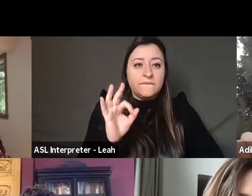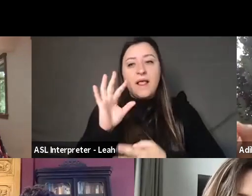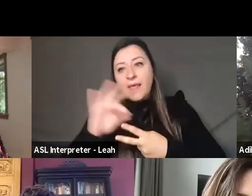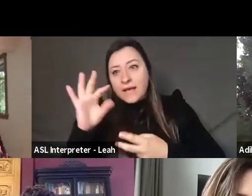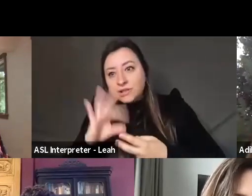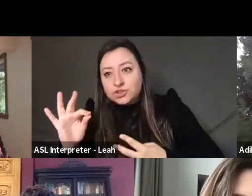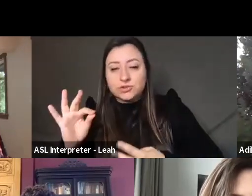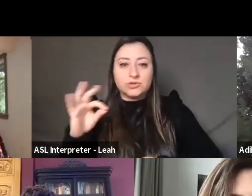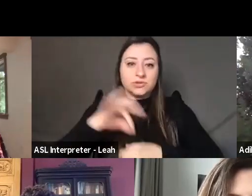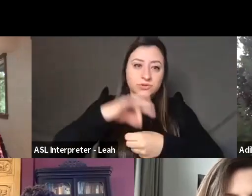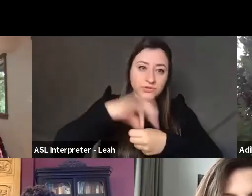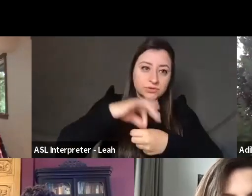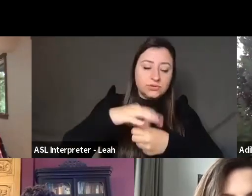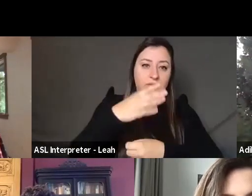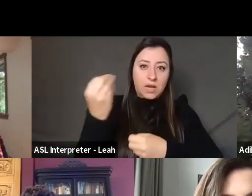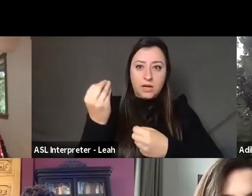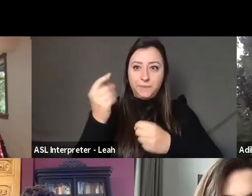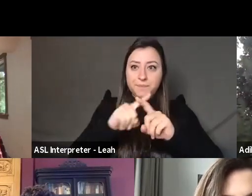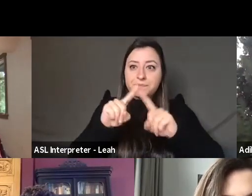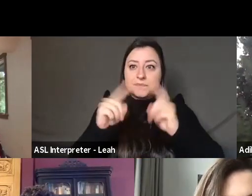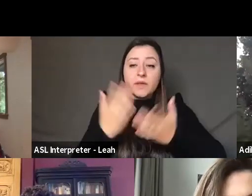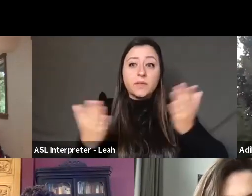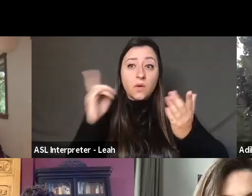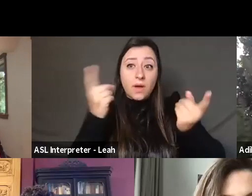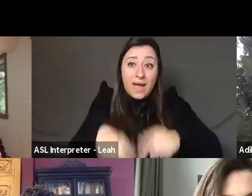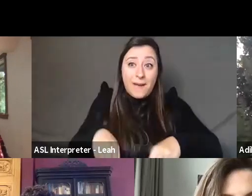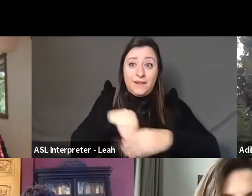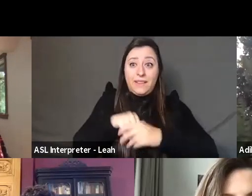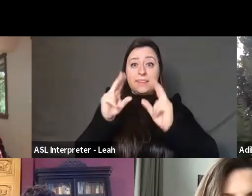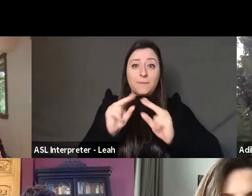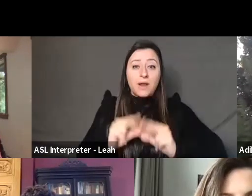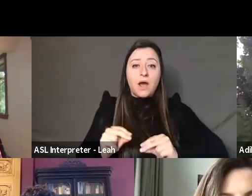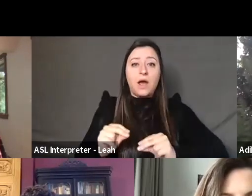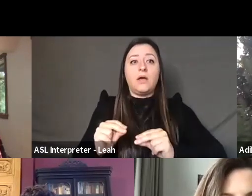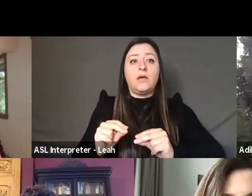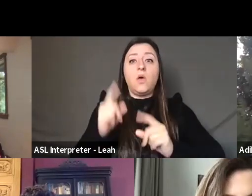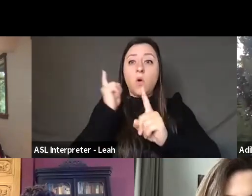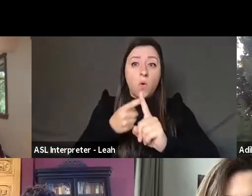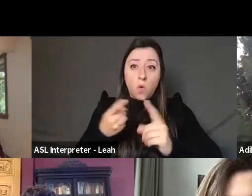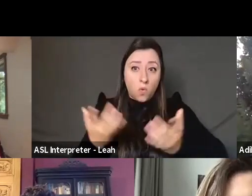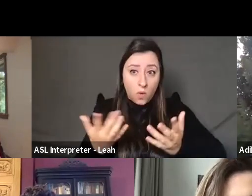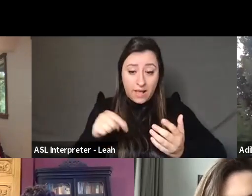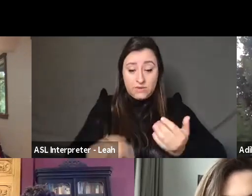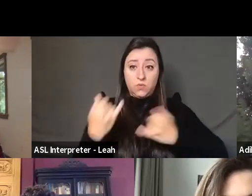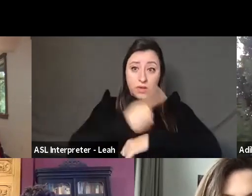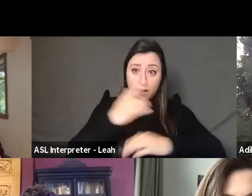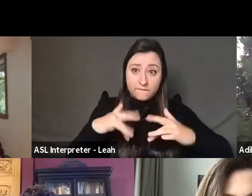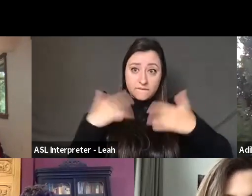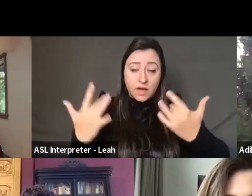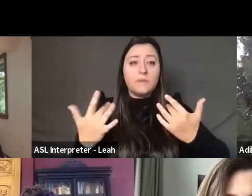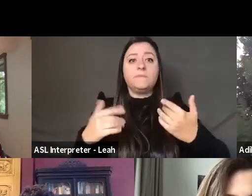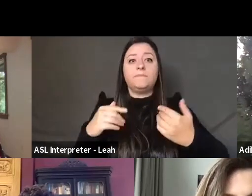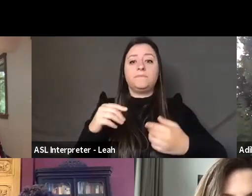elections and ahead of a lot of different things that are going to happen in Lebanon. The goal of this event today is to call